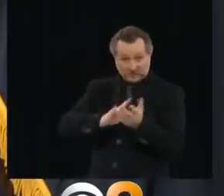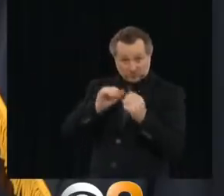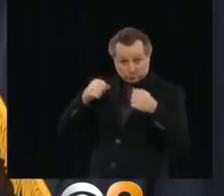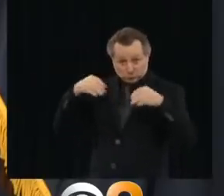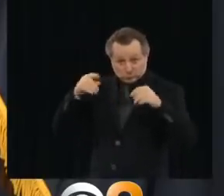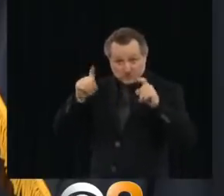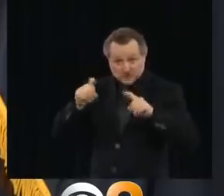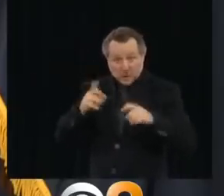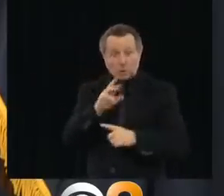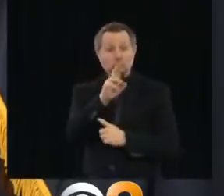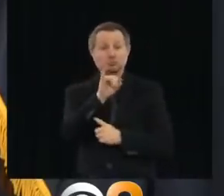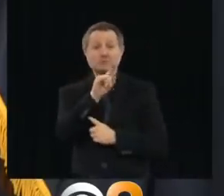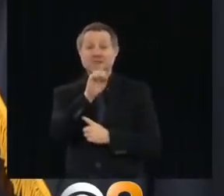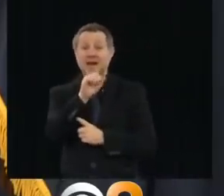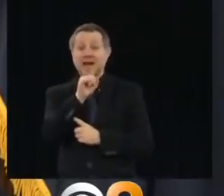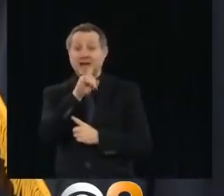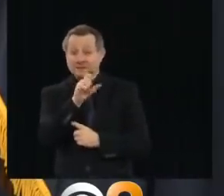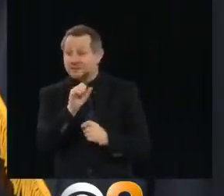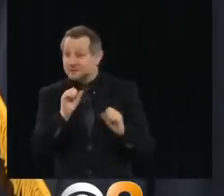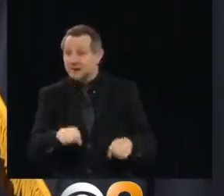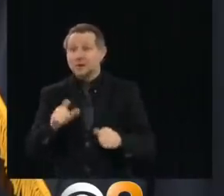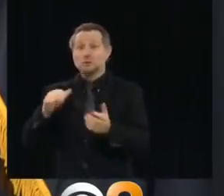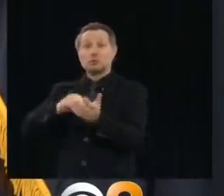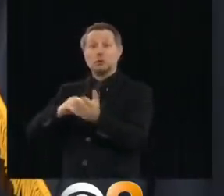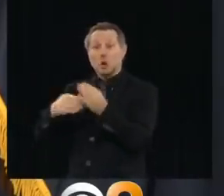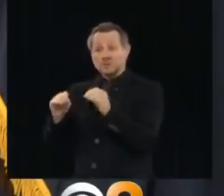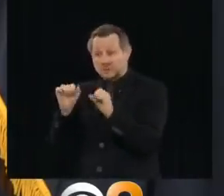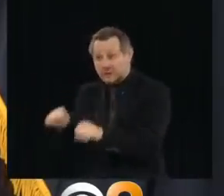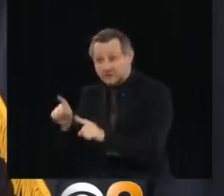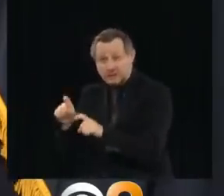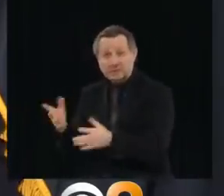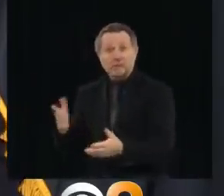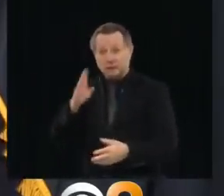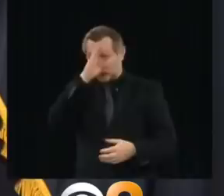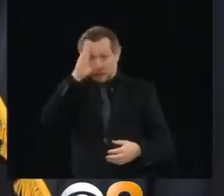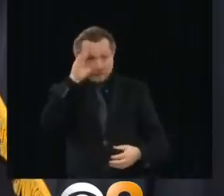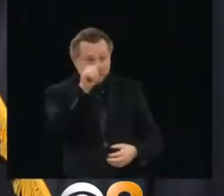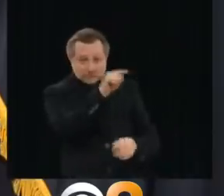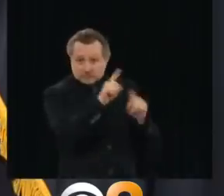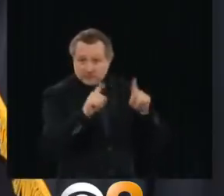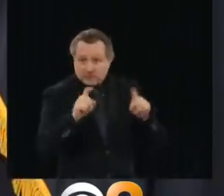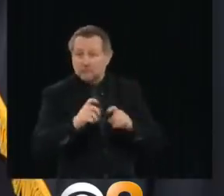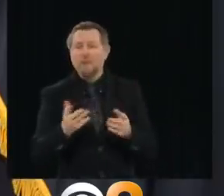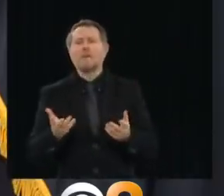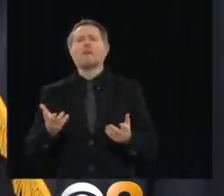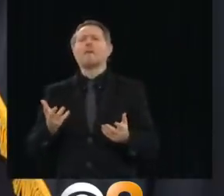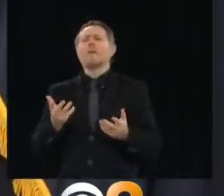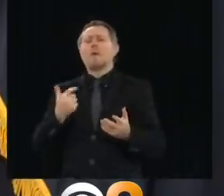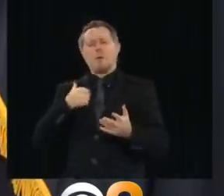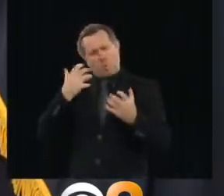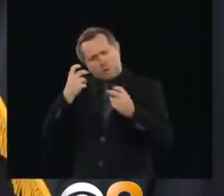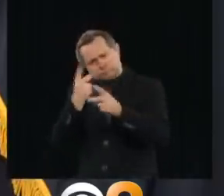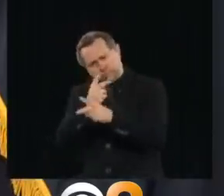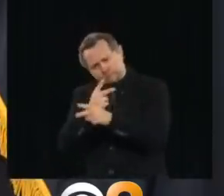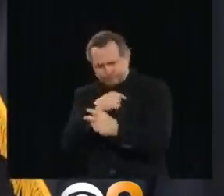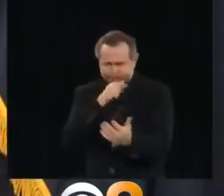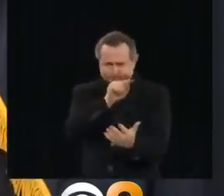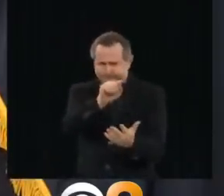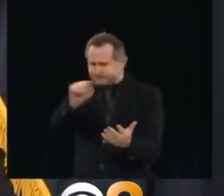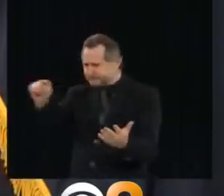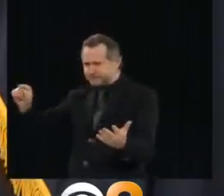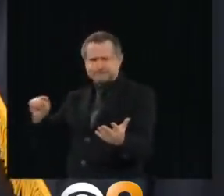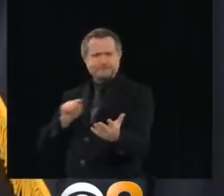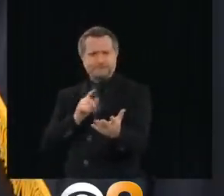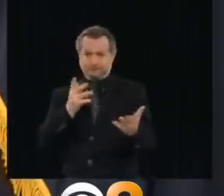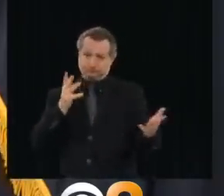doctors' offices can we get? How many more hospital employees can we get? You calculate all of that, you'd be at a